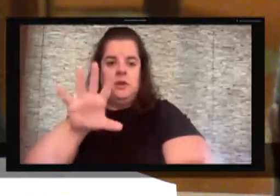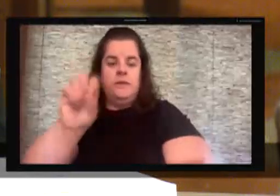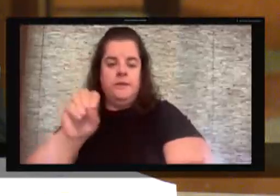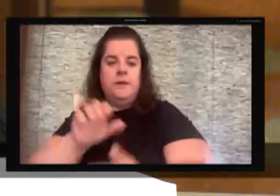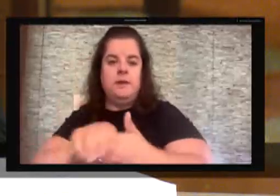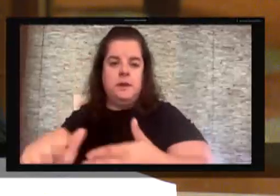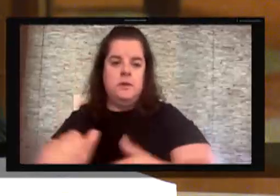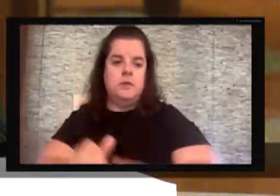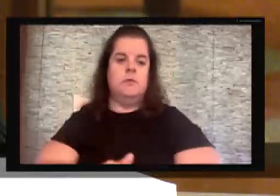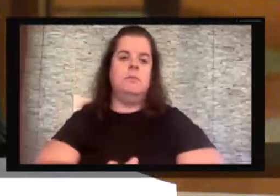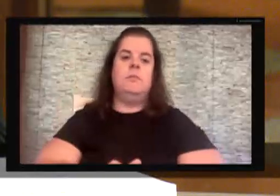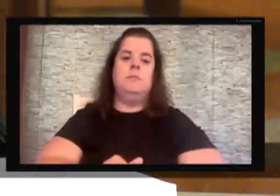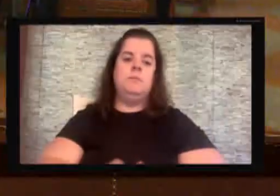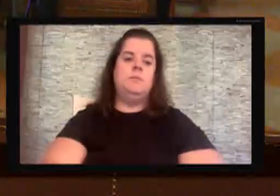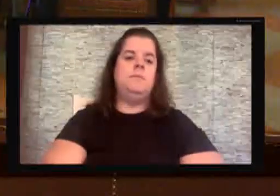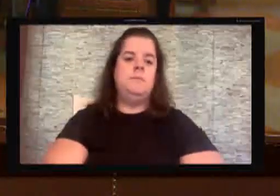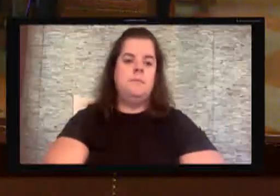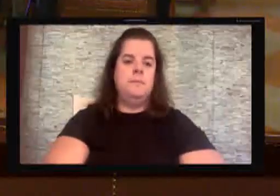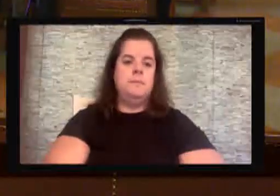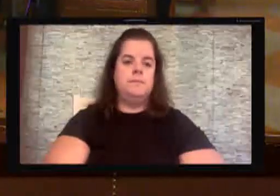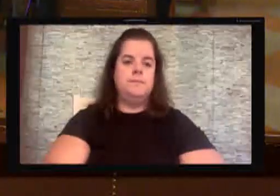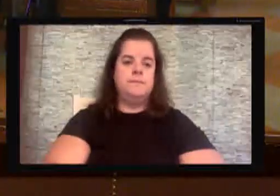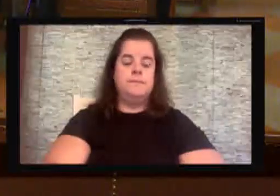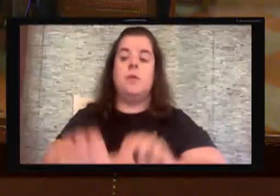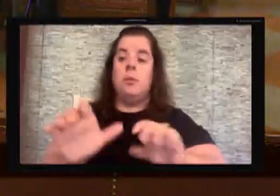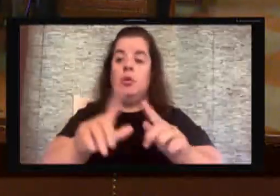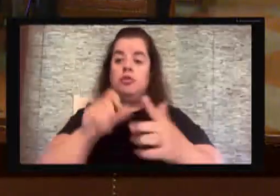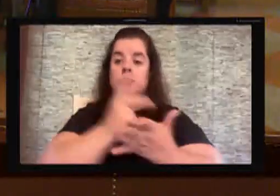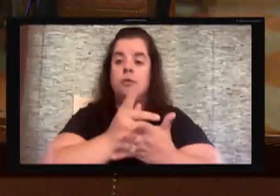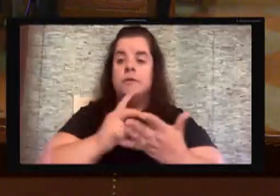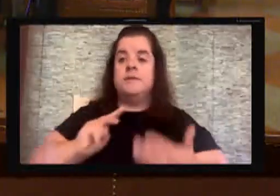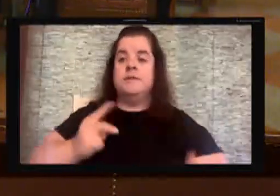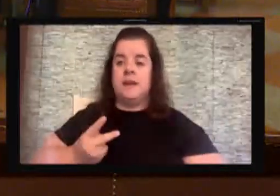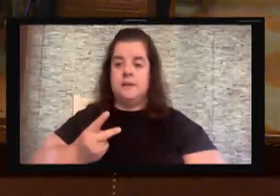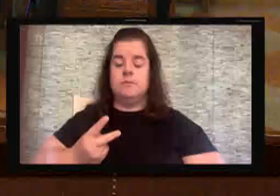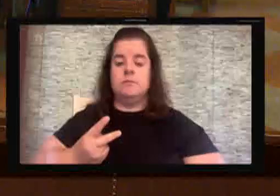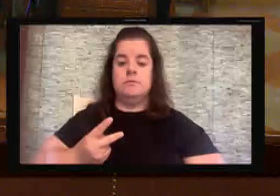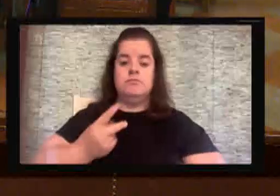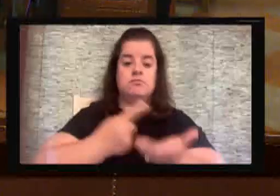$122,650. Motion to approve. Second. Discussion?